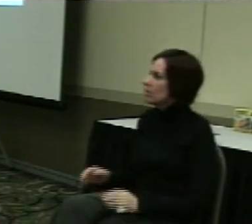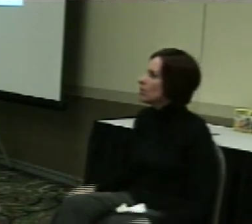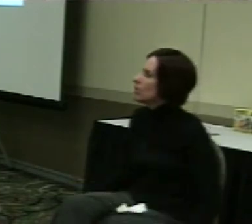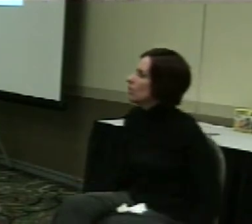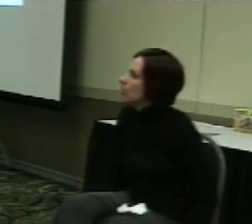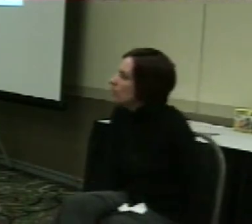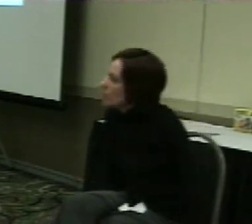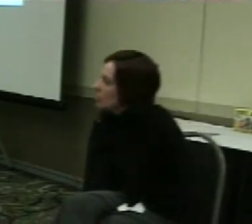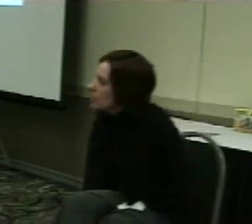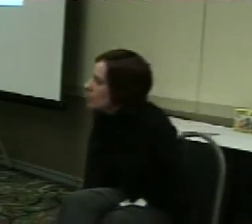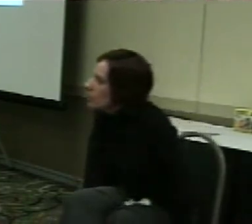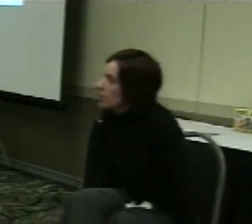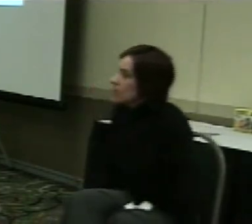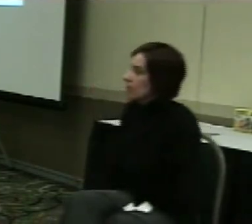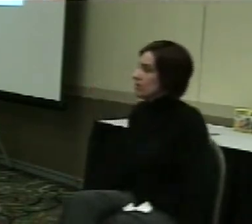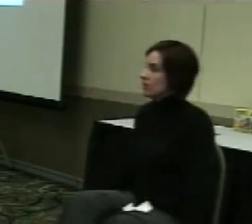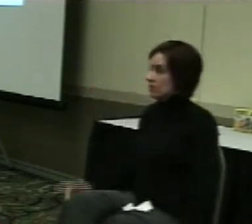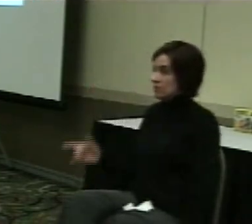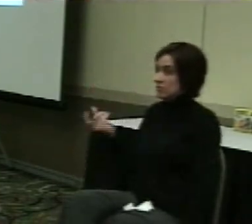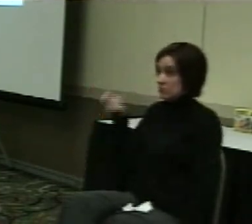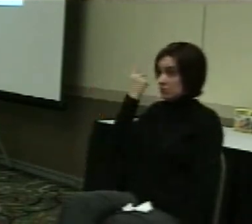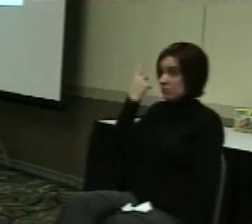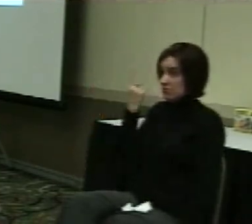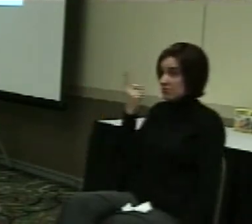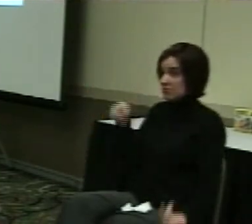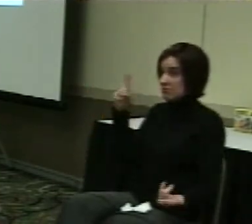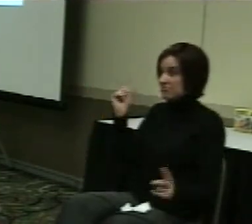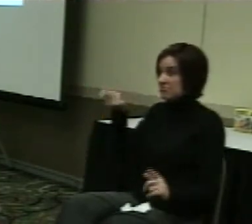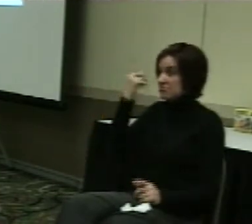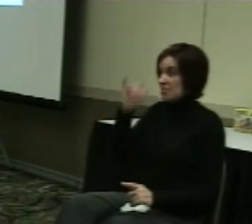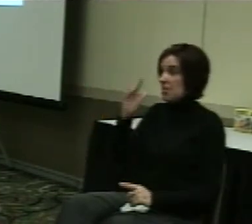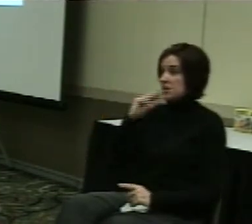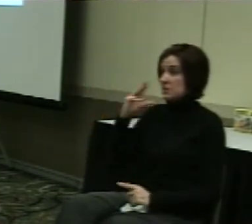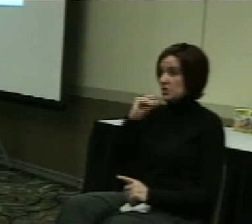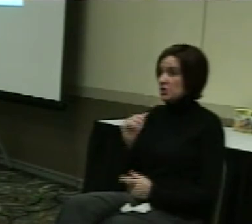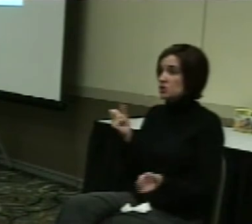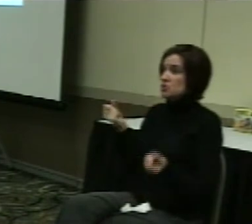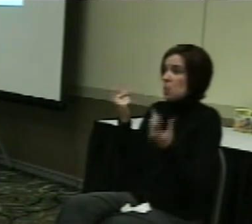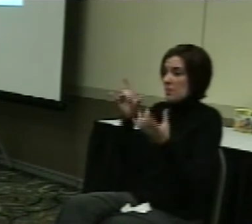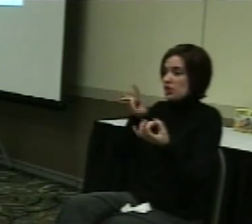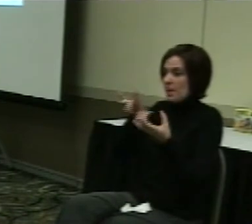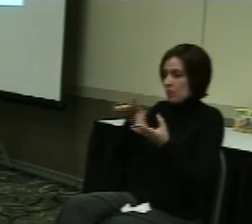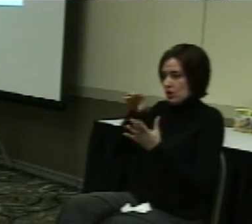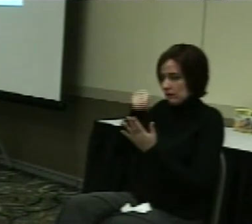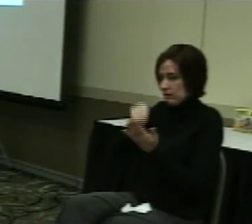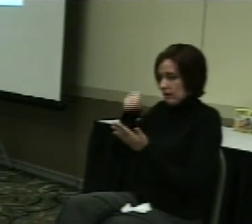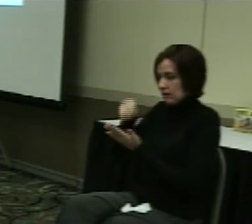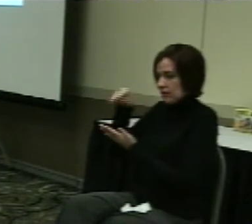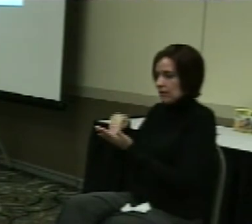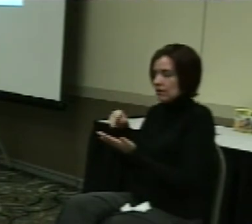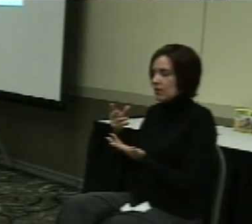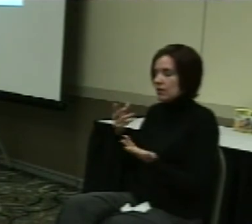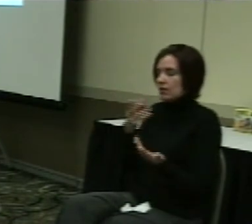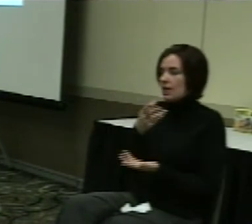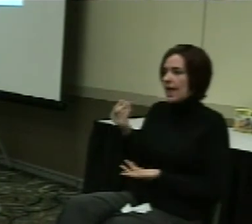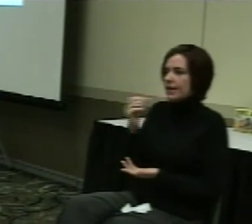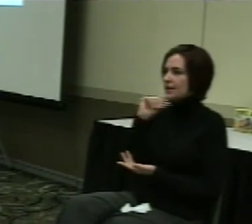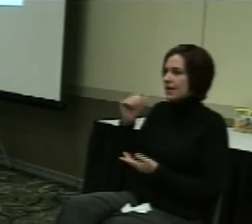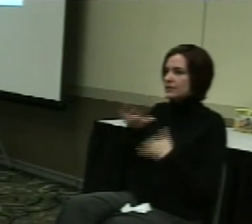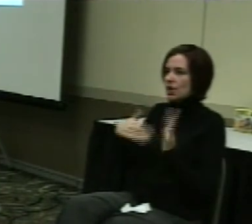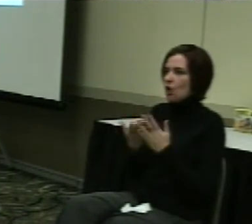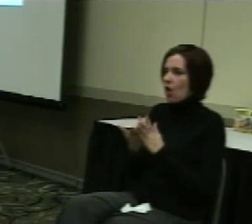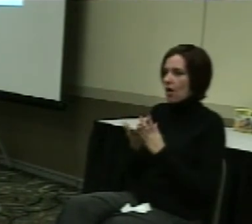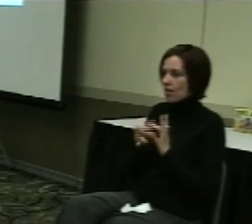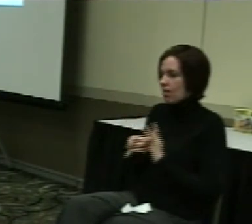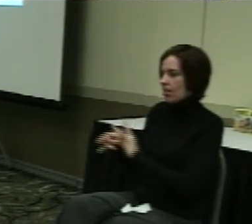I think, who can relate? Who can relate that there's so much input here and it doesn't all come together